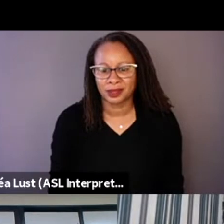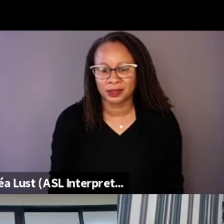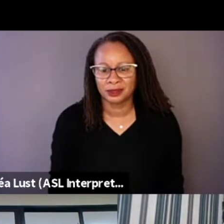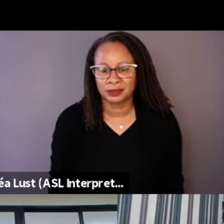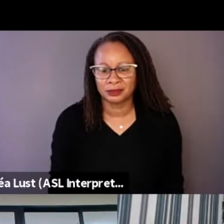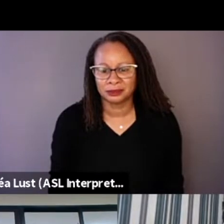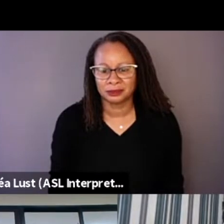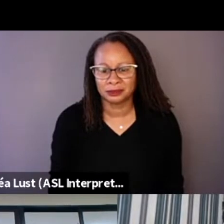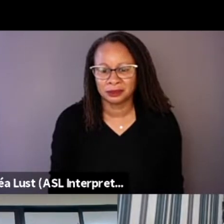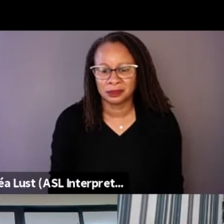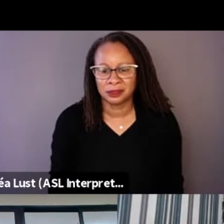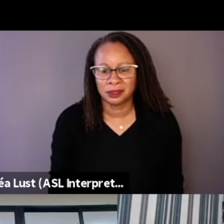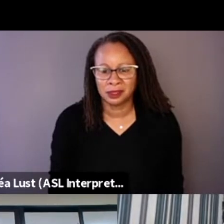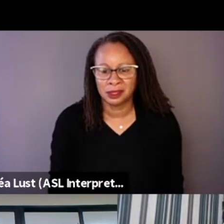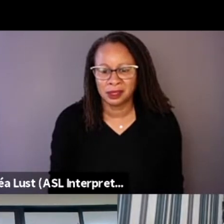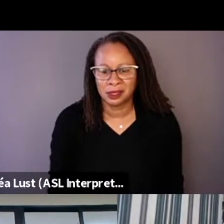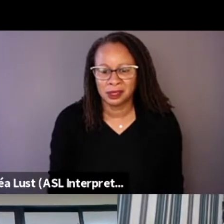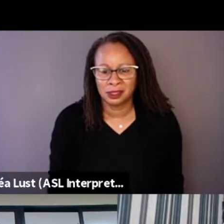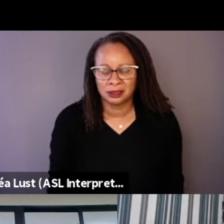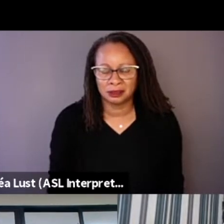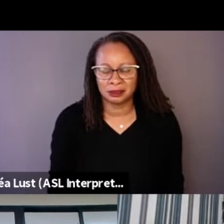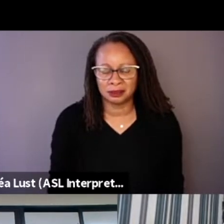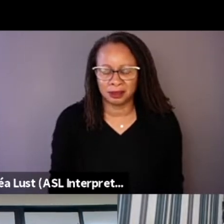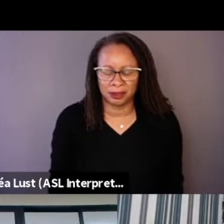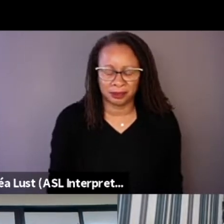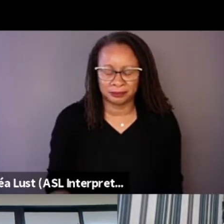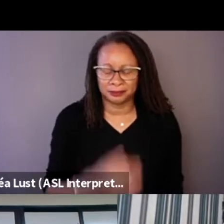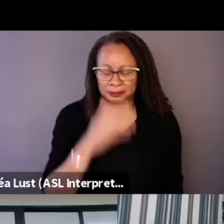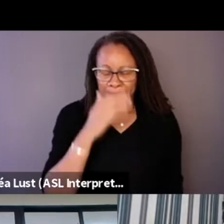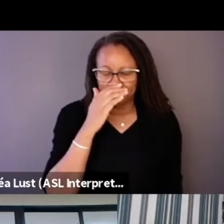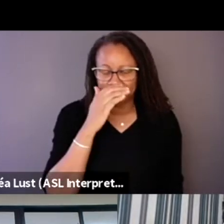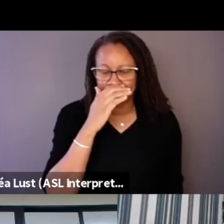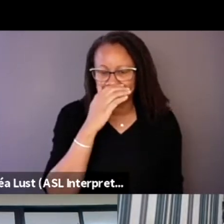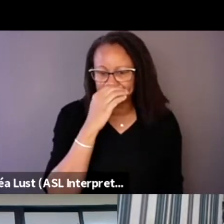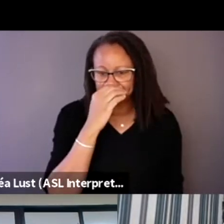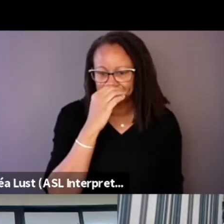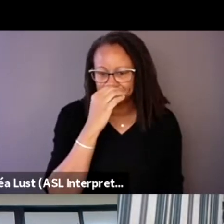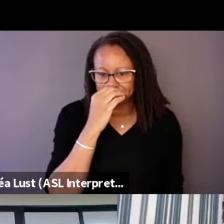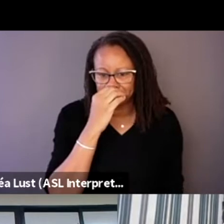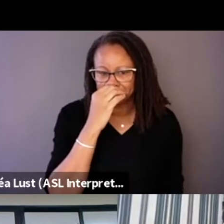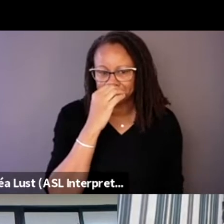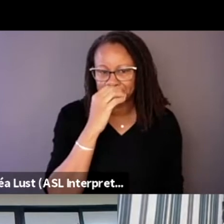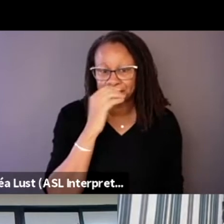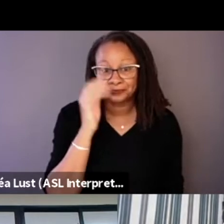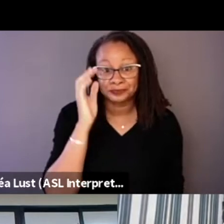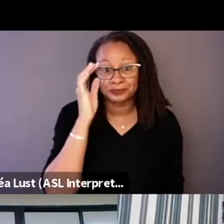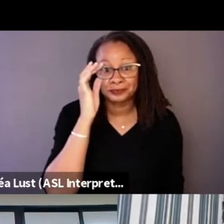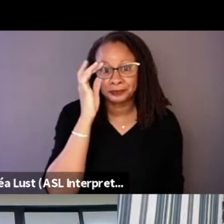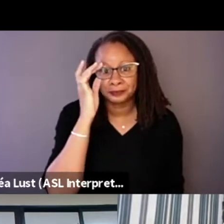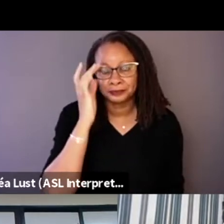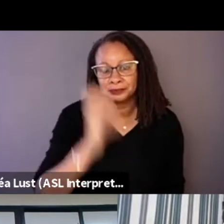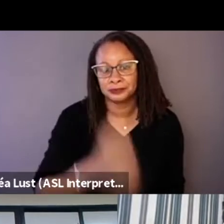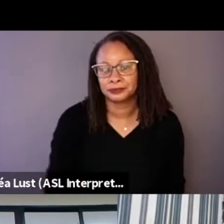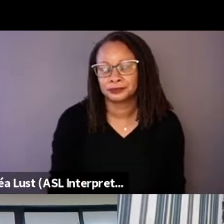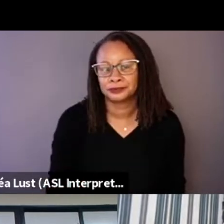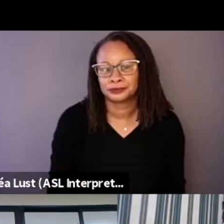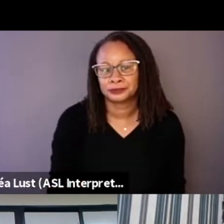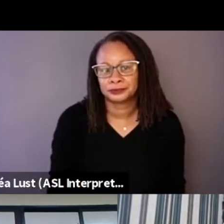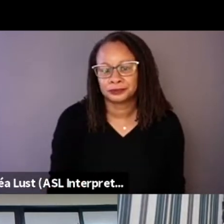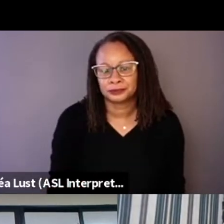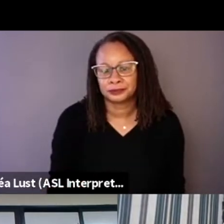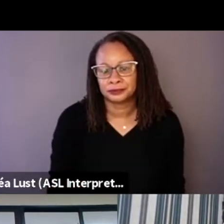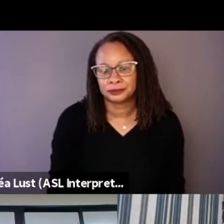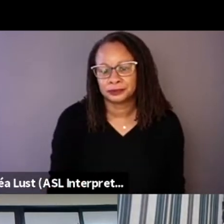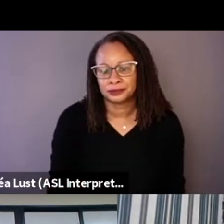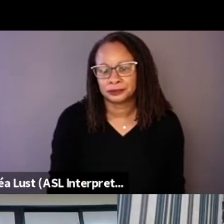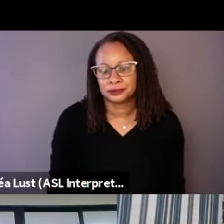funcionarios personas que puedan hablar el mismo idioma, personas que investiguen antes de escribir. Porque al momento de mi